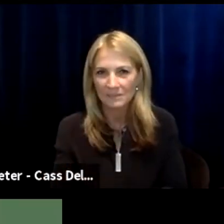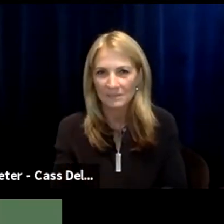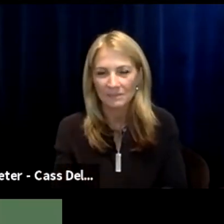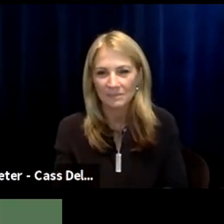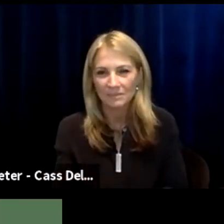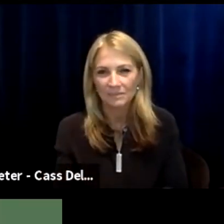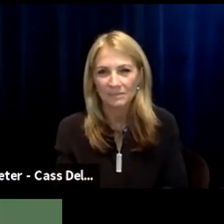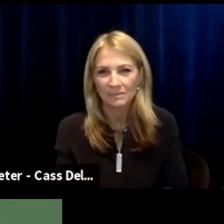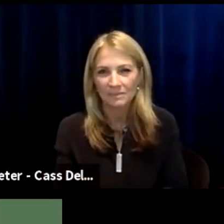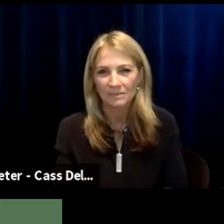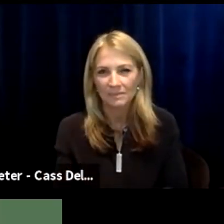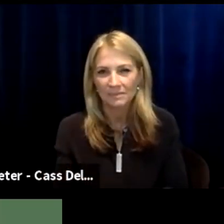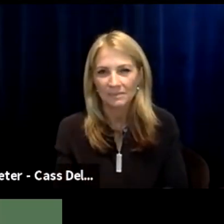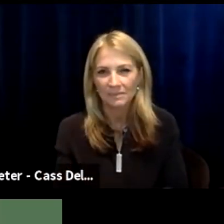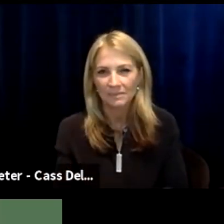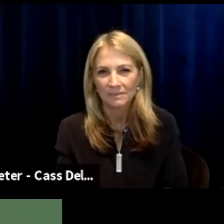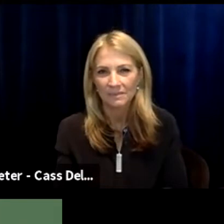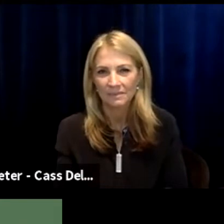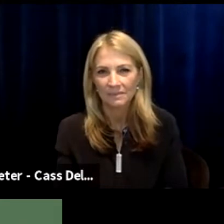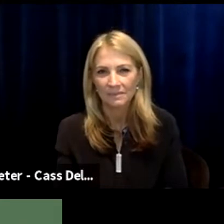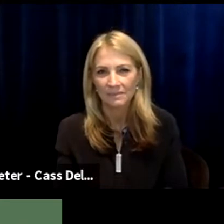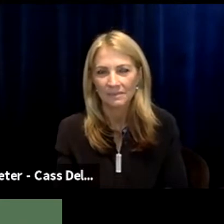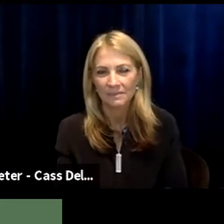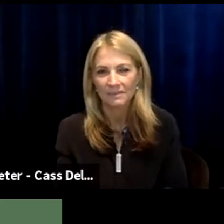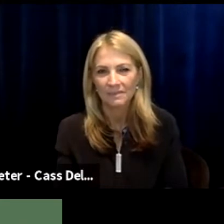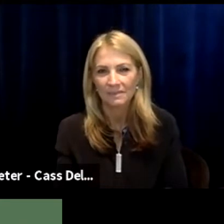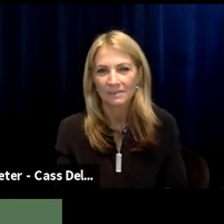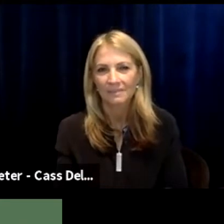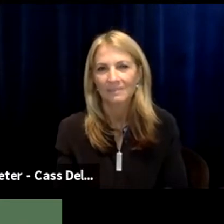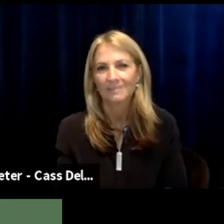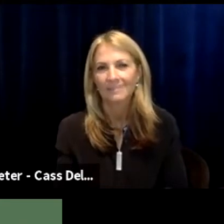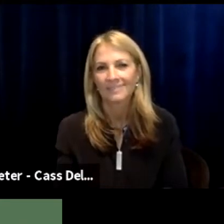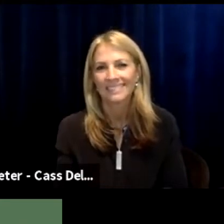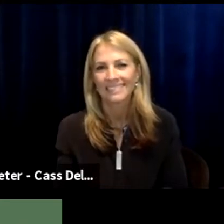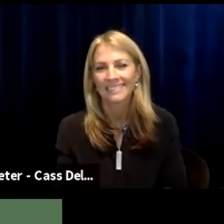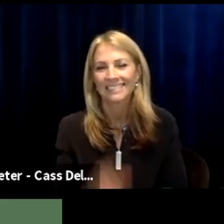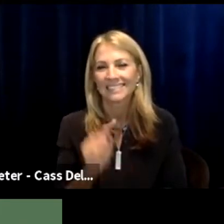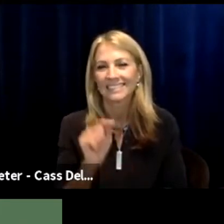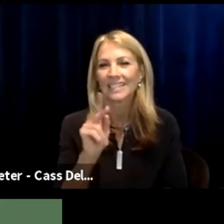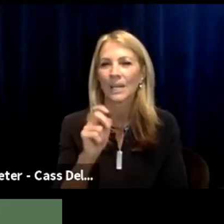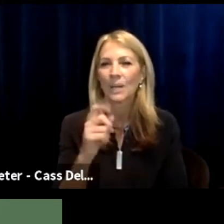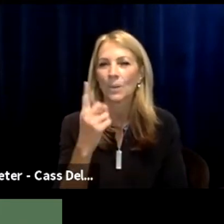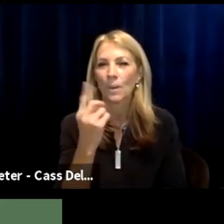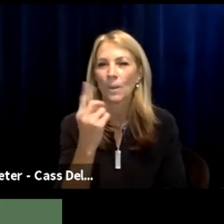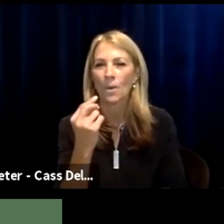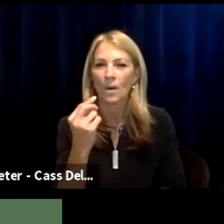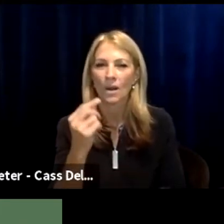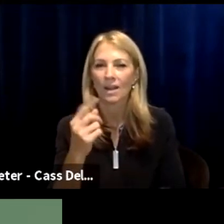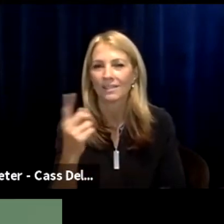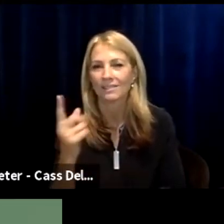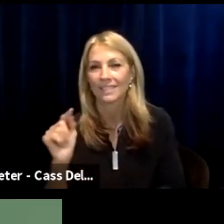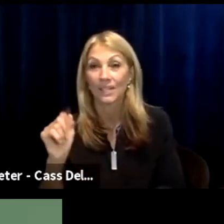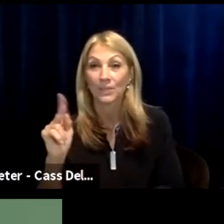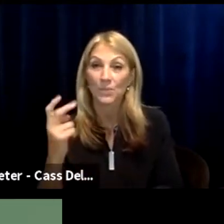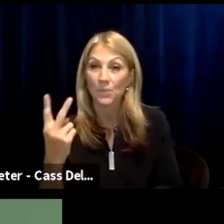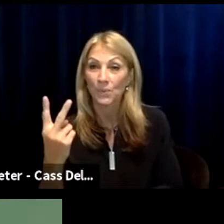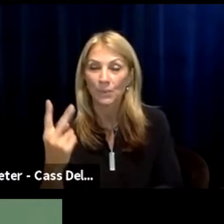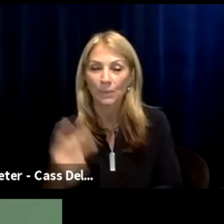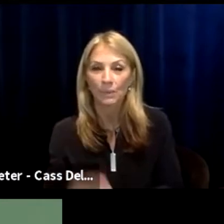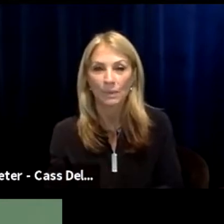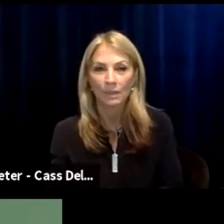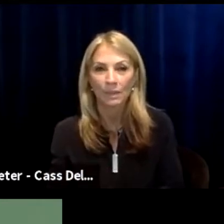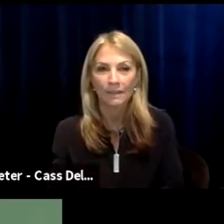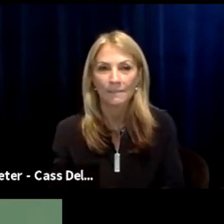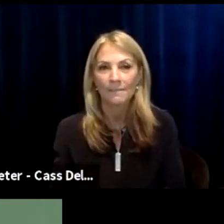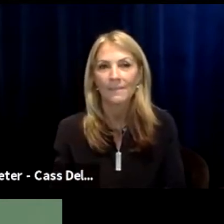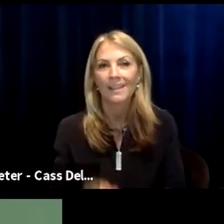We'll take one, Mark. You guys are looking out. Two, take one, Mark. Two, take two, Mark. I did a